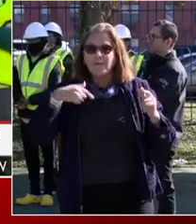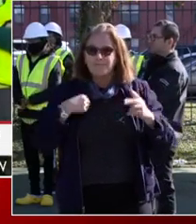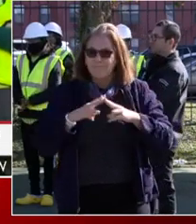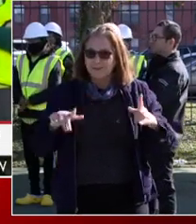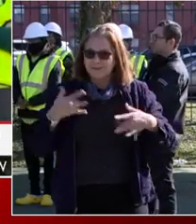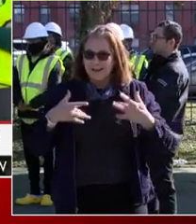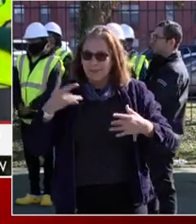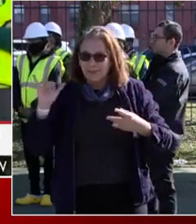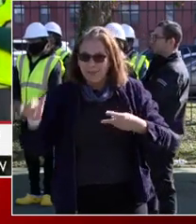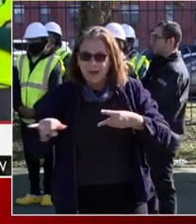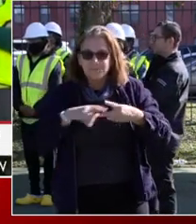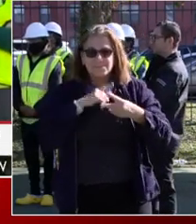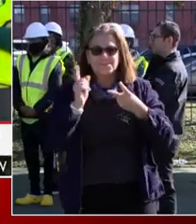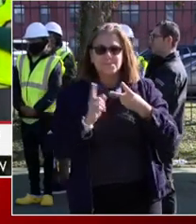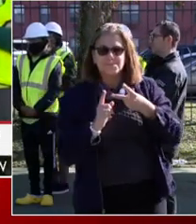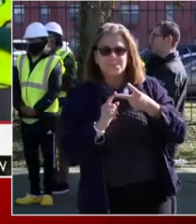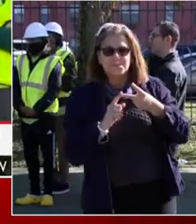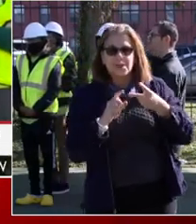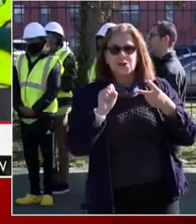D.C.